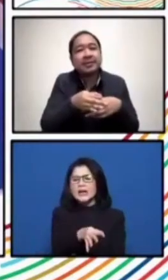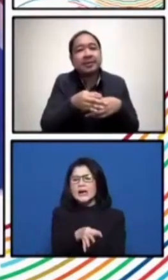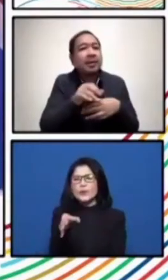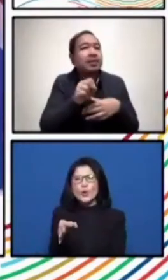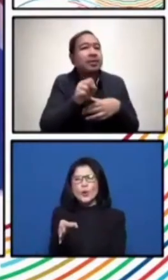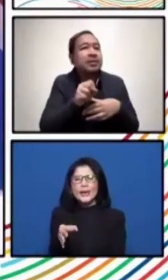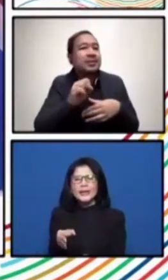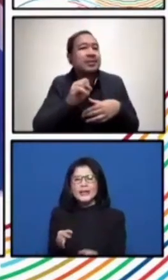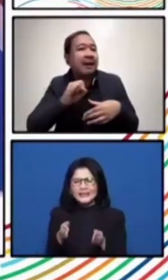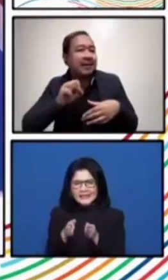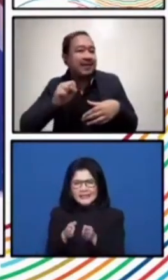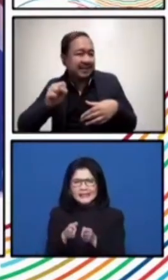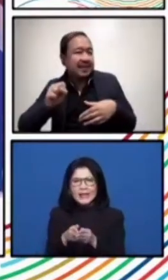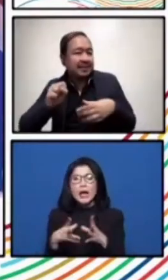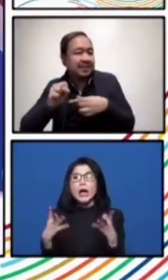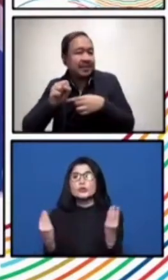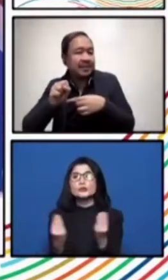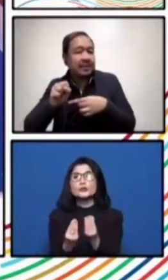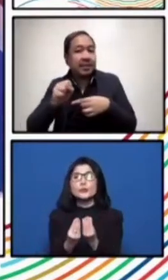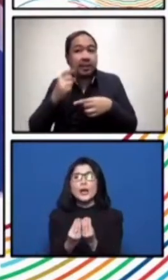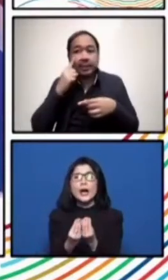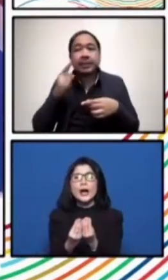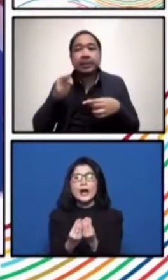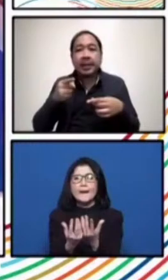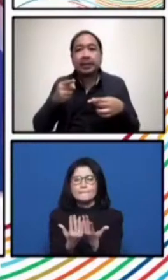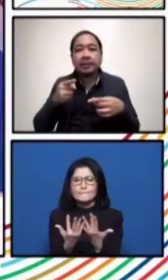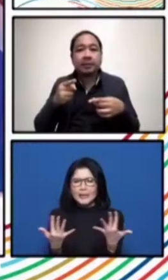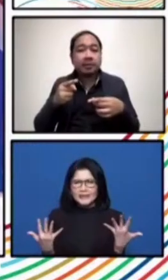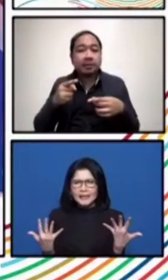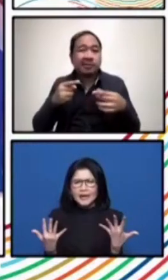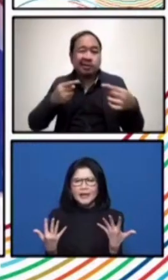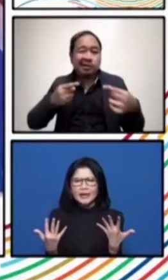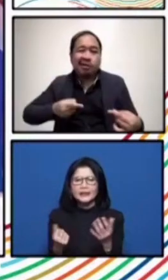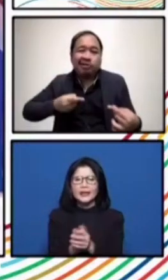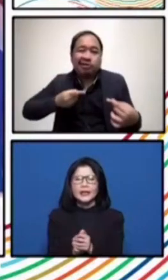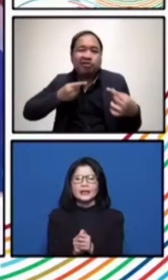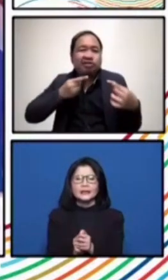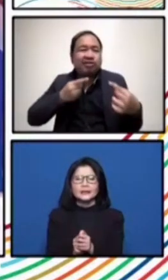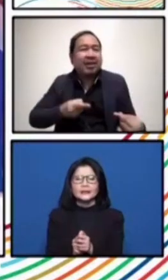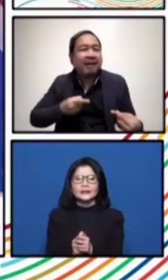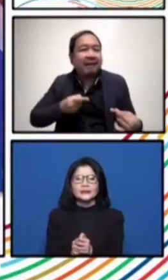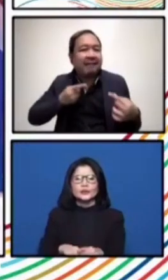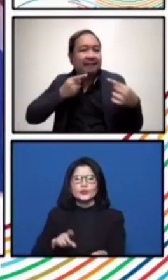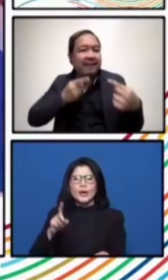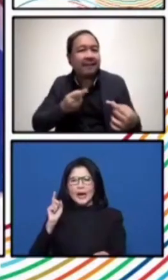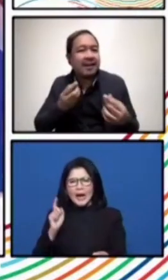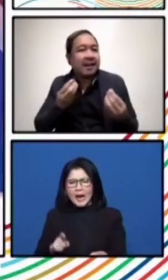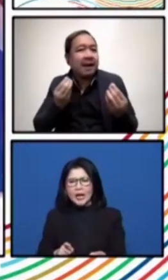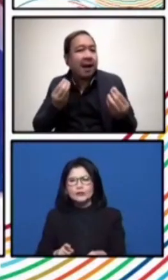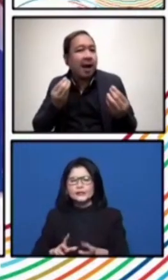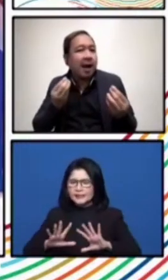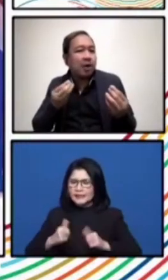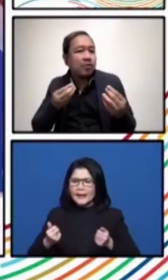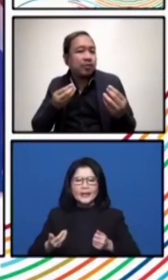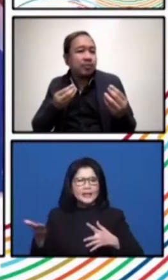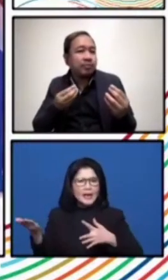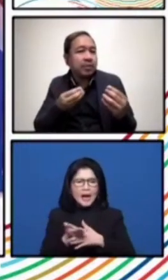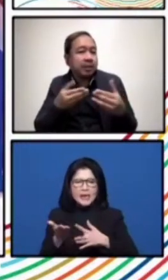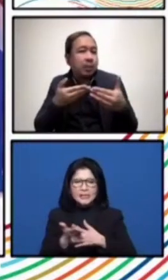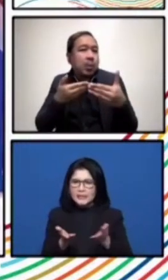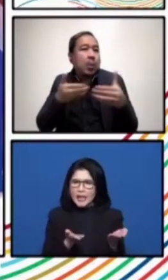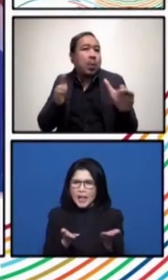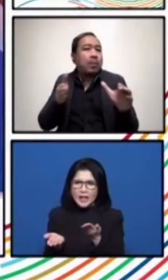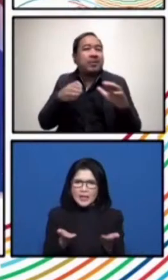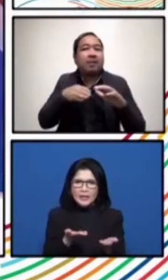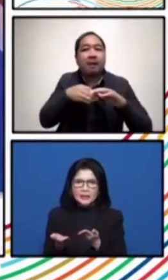the population of the Maldives makes it highly challenging to provide accessibility and services for persons with